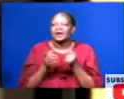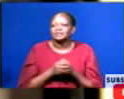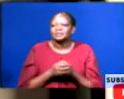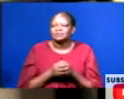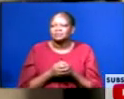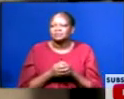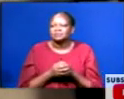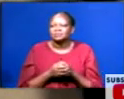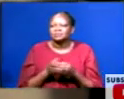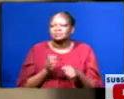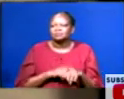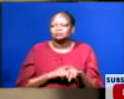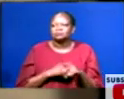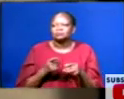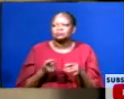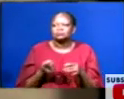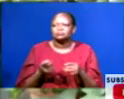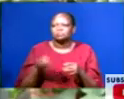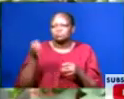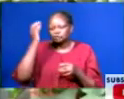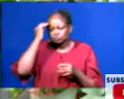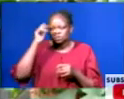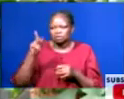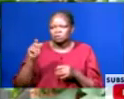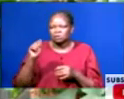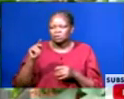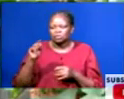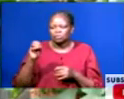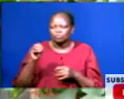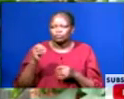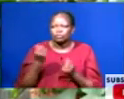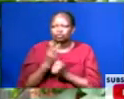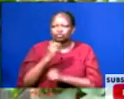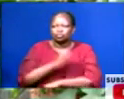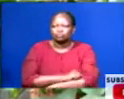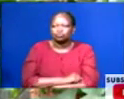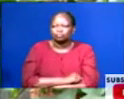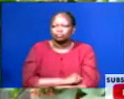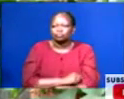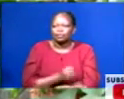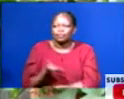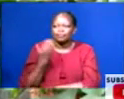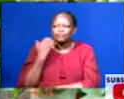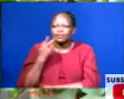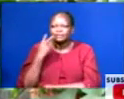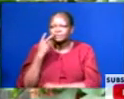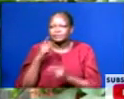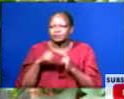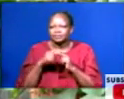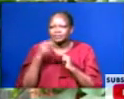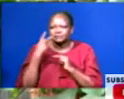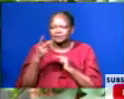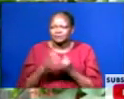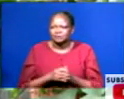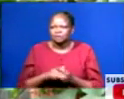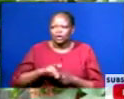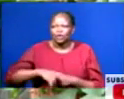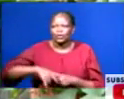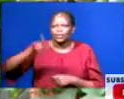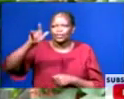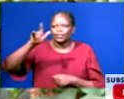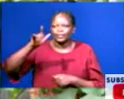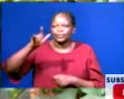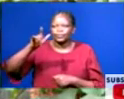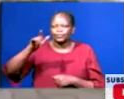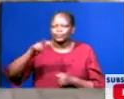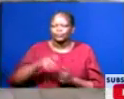his days as a student at Kagumo High School. When I was there, I started seeing aircraft,